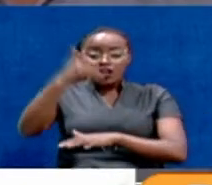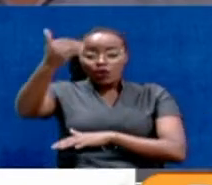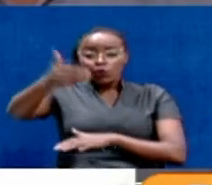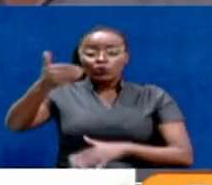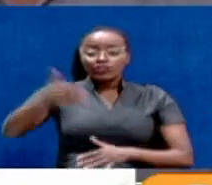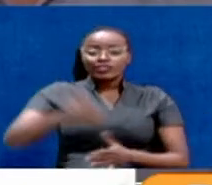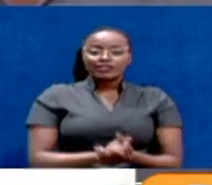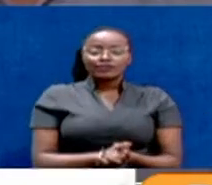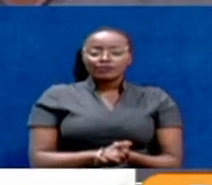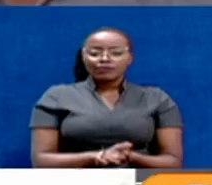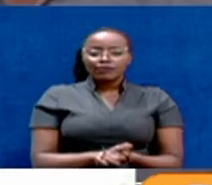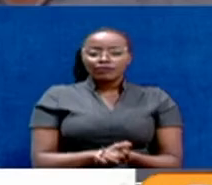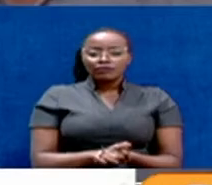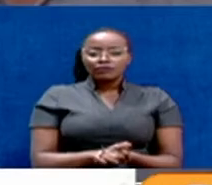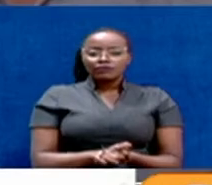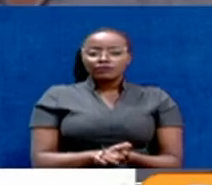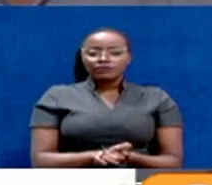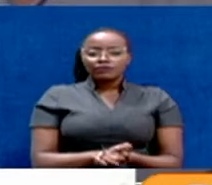time?